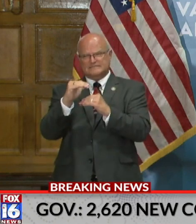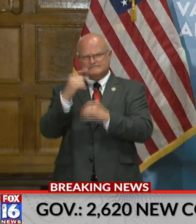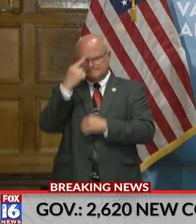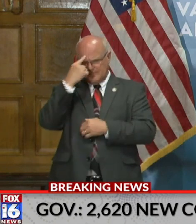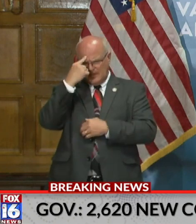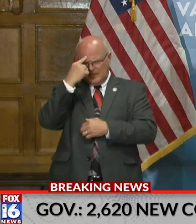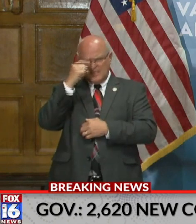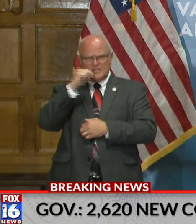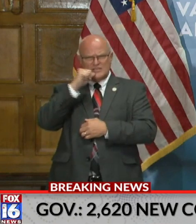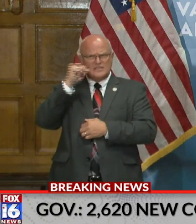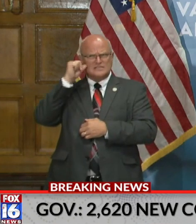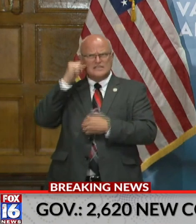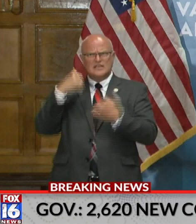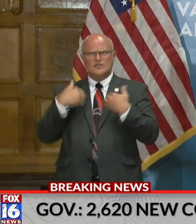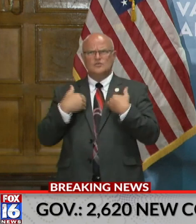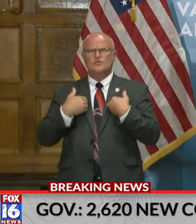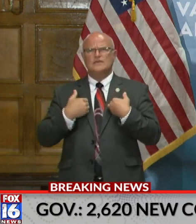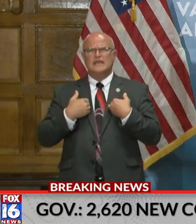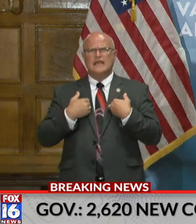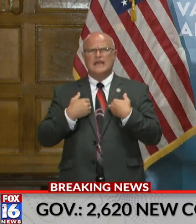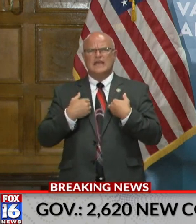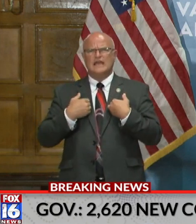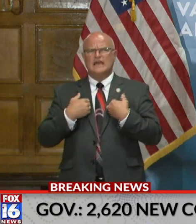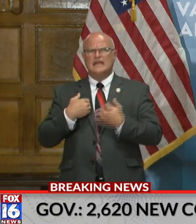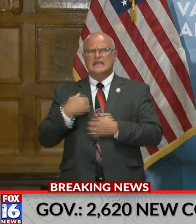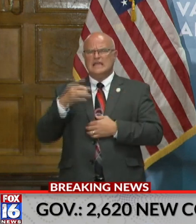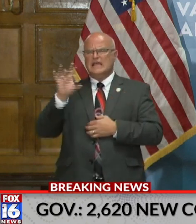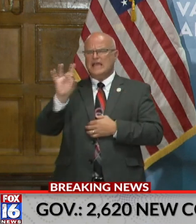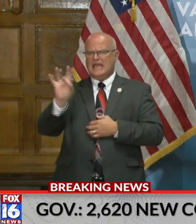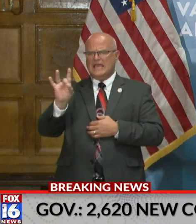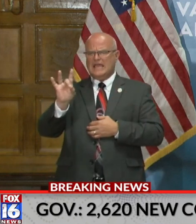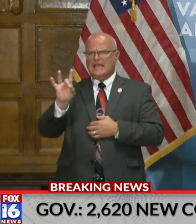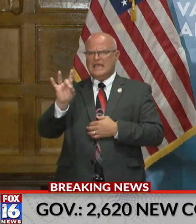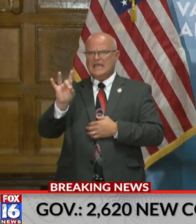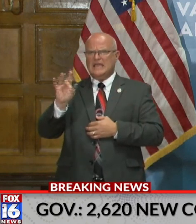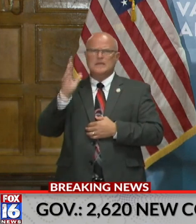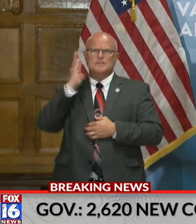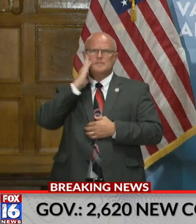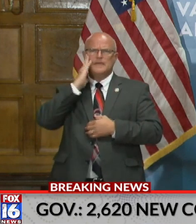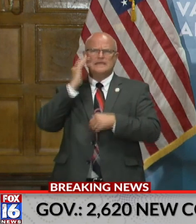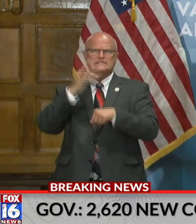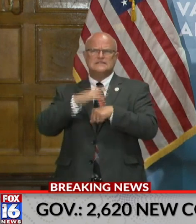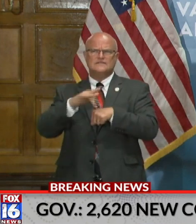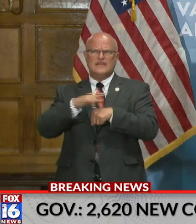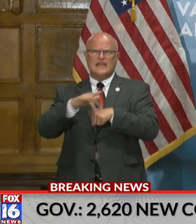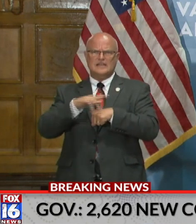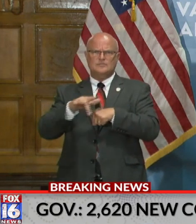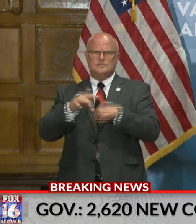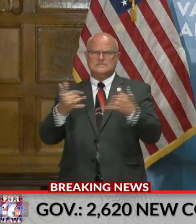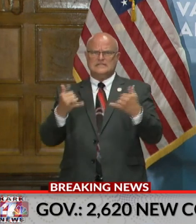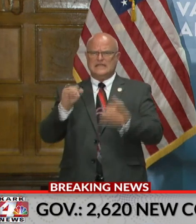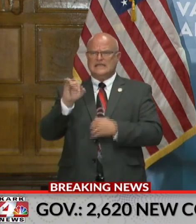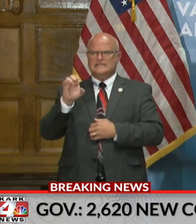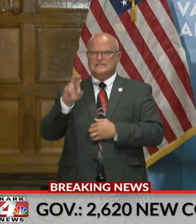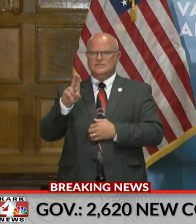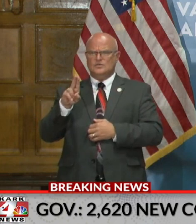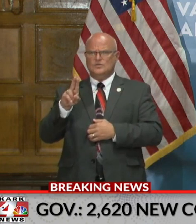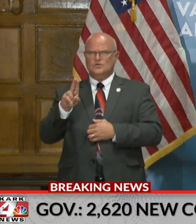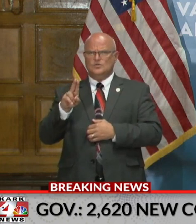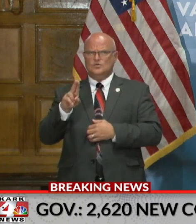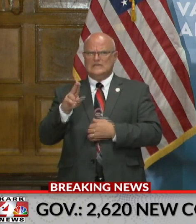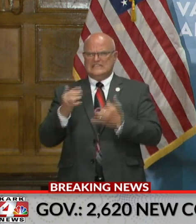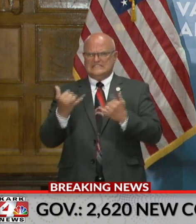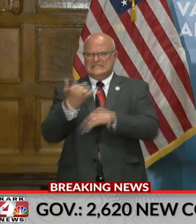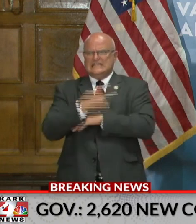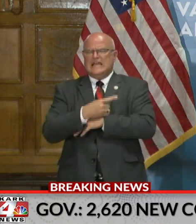believe yesterday we had 8 ICU beds that were available. Today it is just a few more